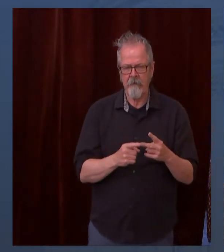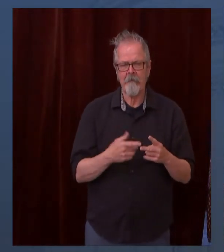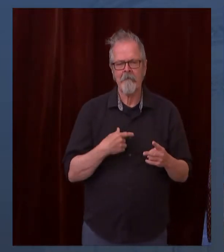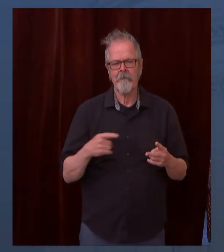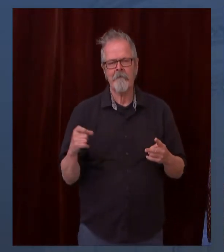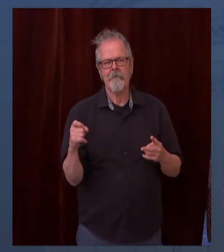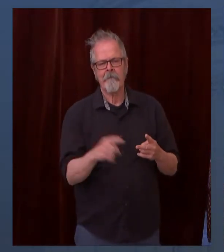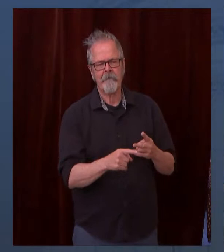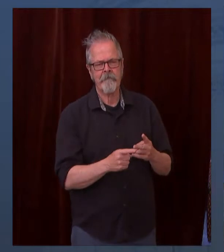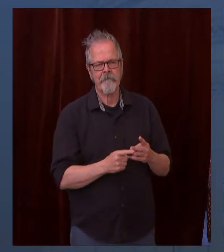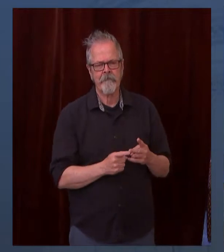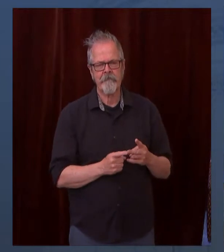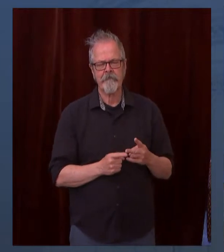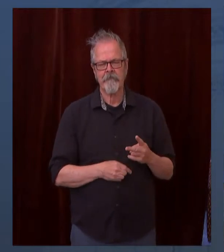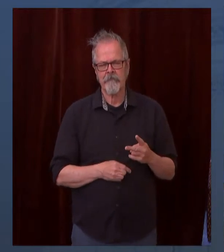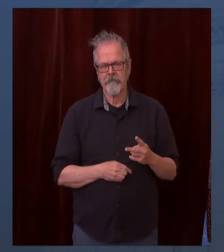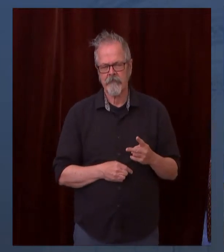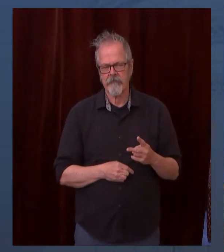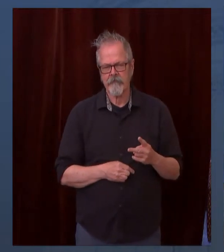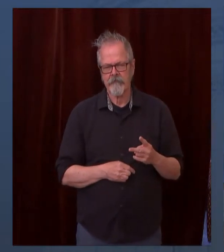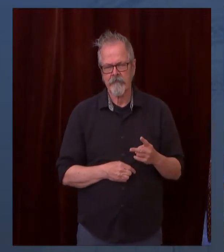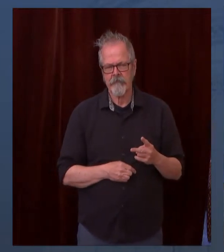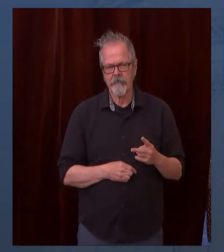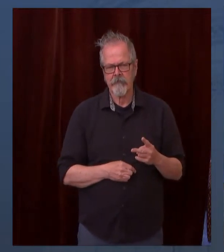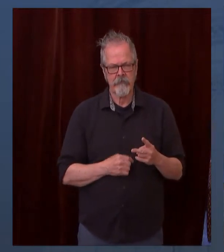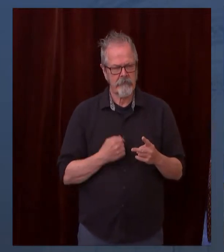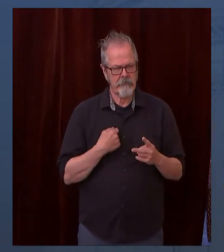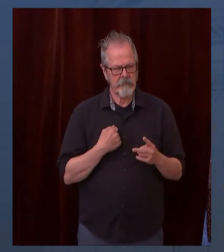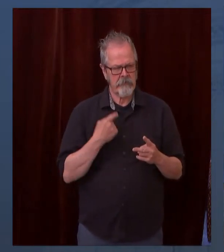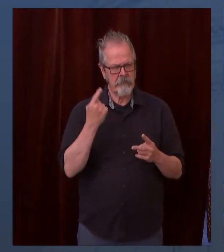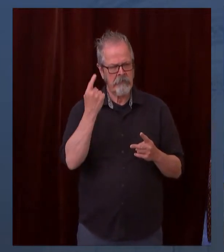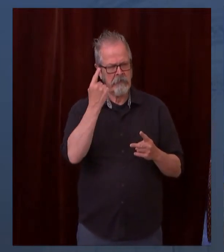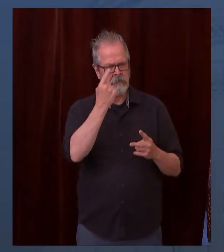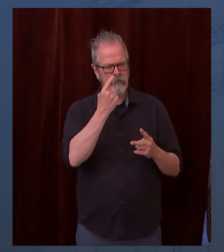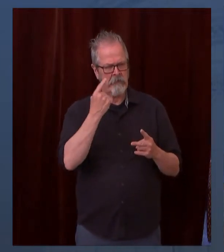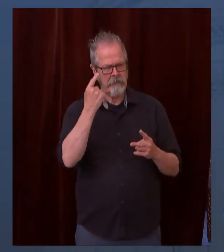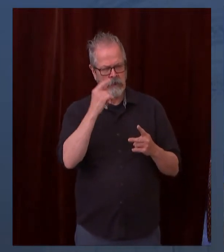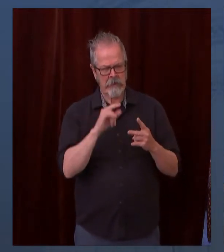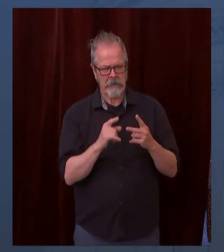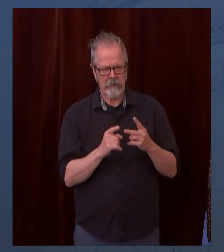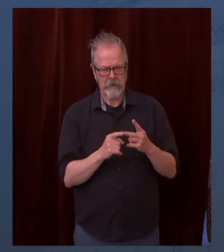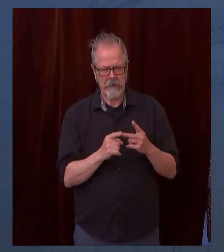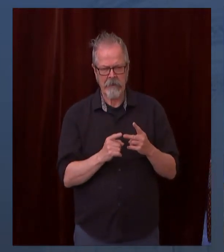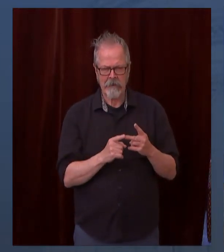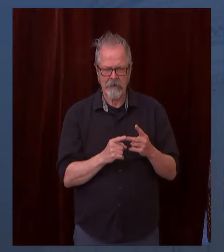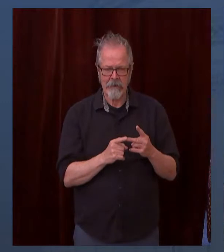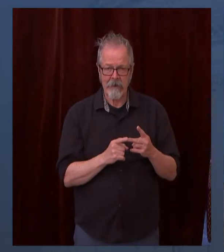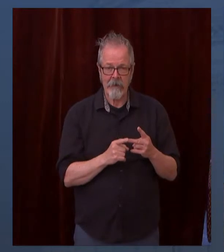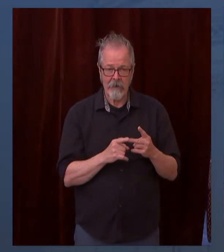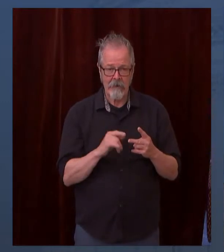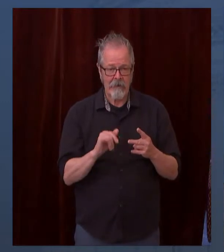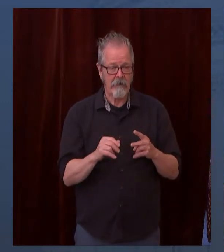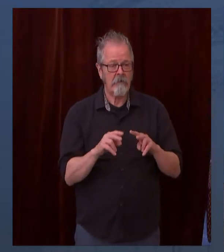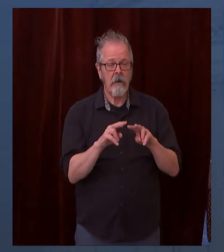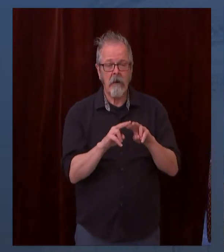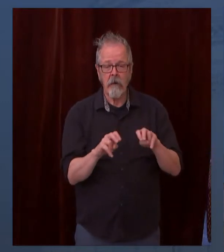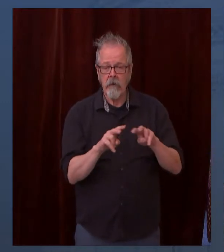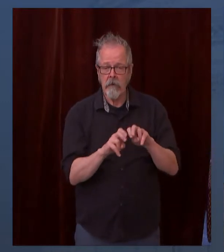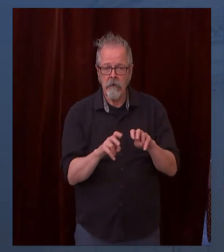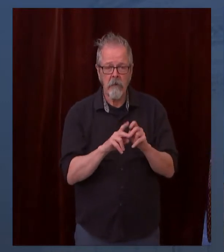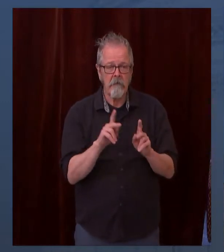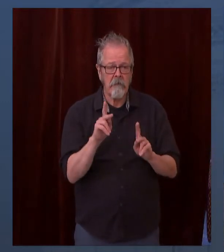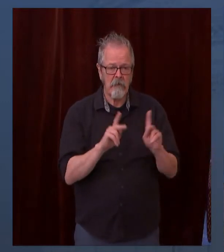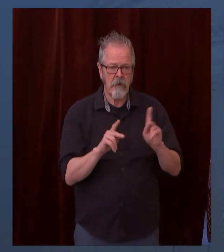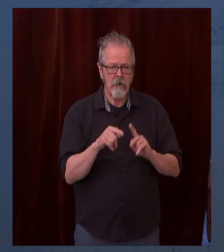it's more of a vaccine laziness, for lack of a better word, issue where people just don't want to take the time out of the day to get